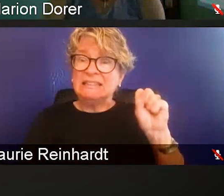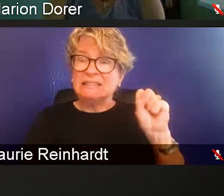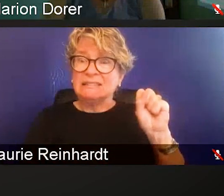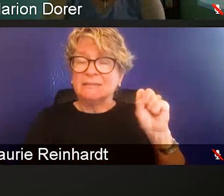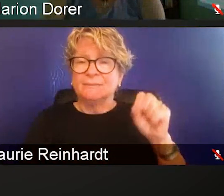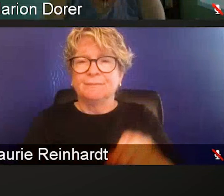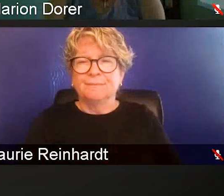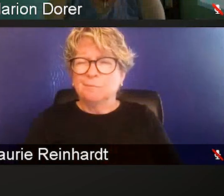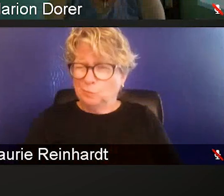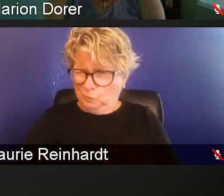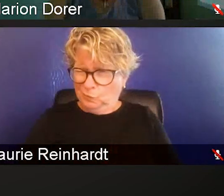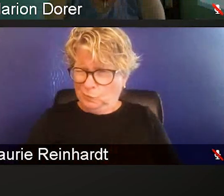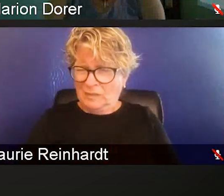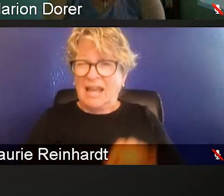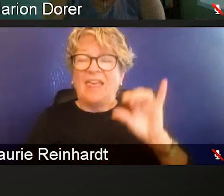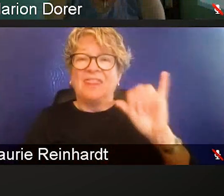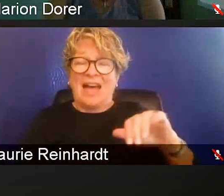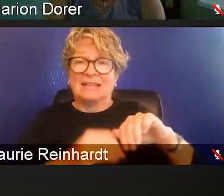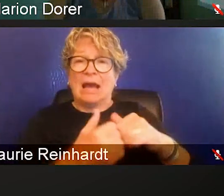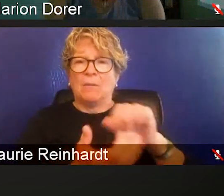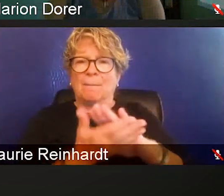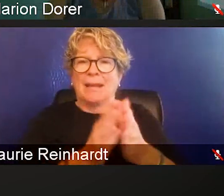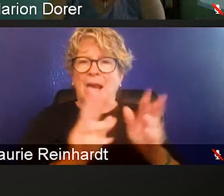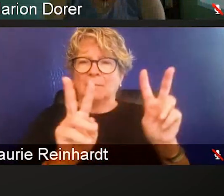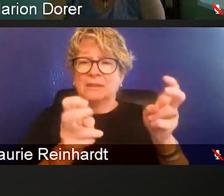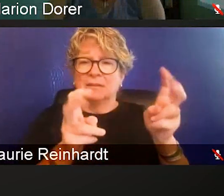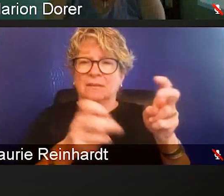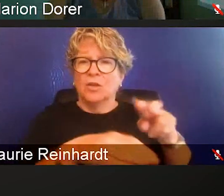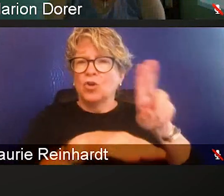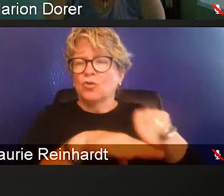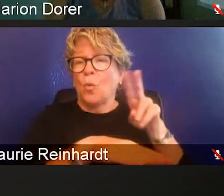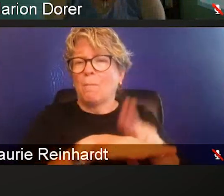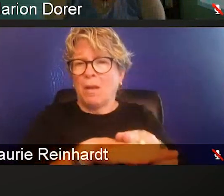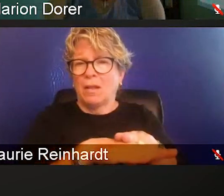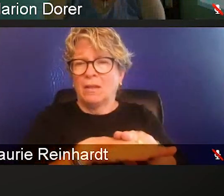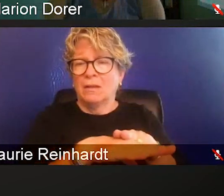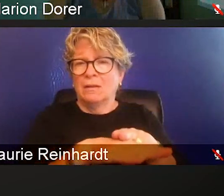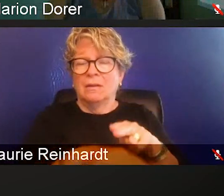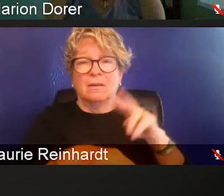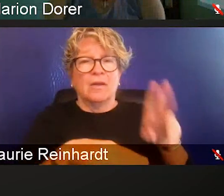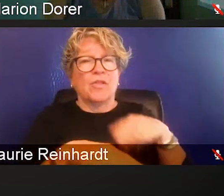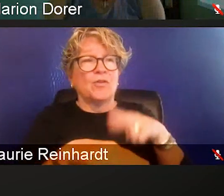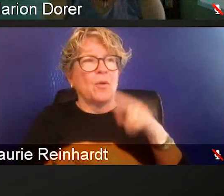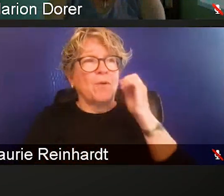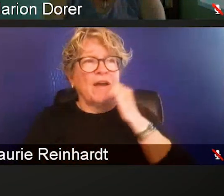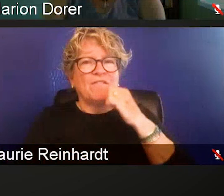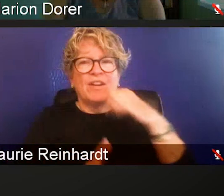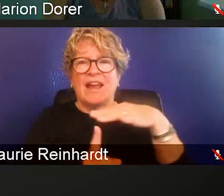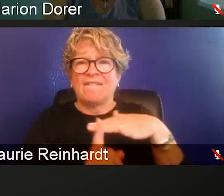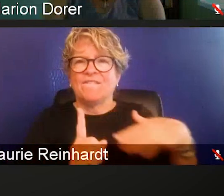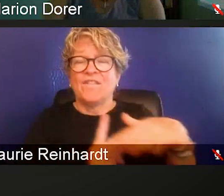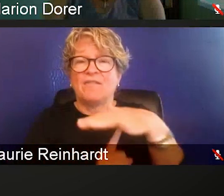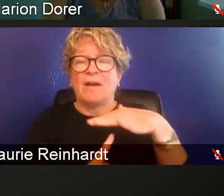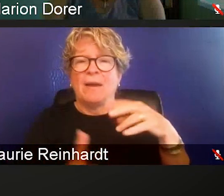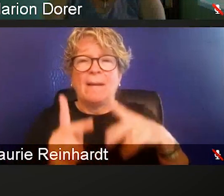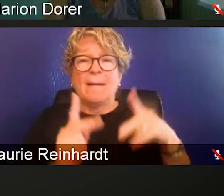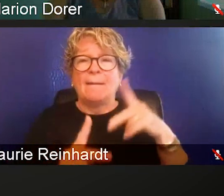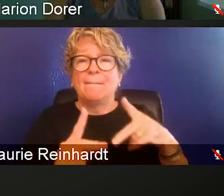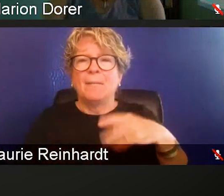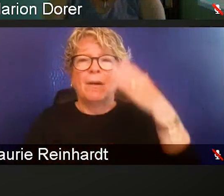it kind of normalizes it in that way. It just becomes the normal everyday environment, and people don't really take a very good look at